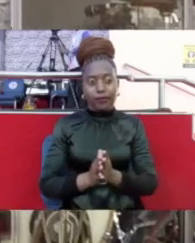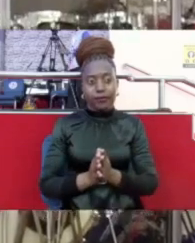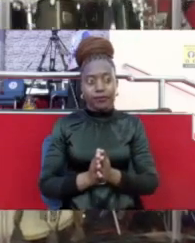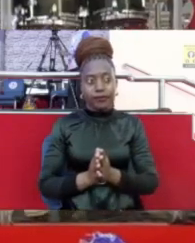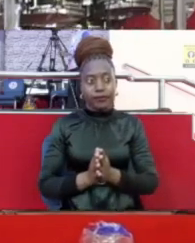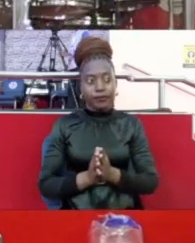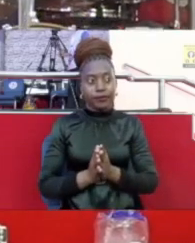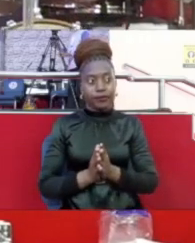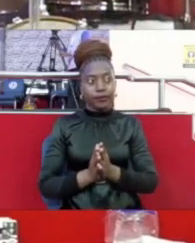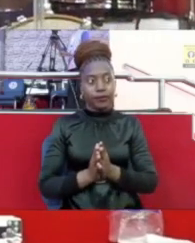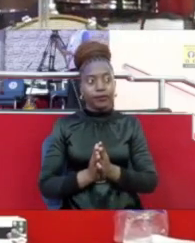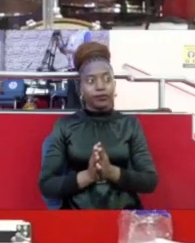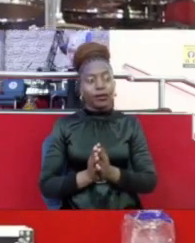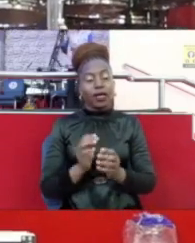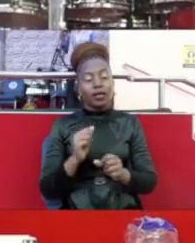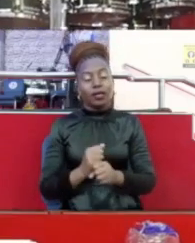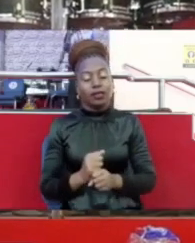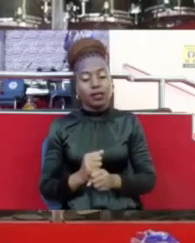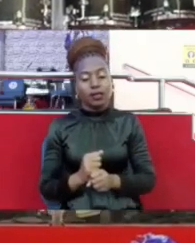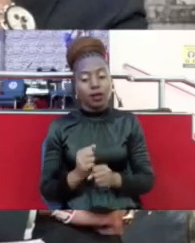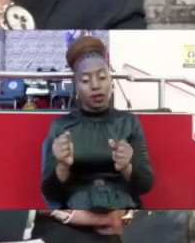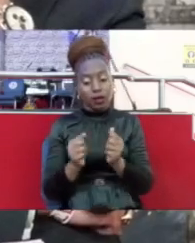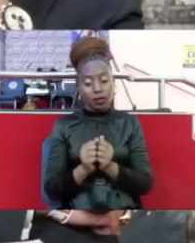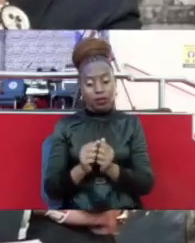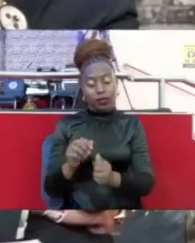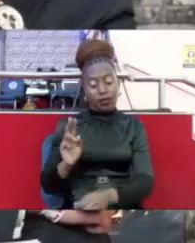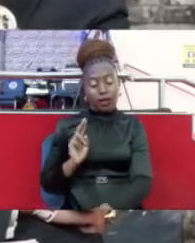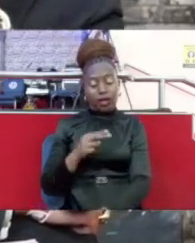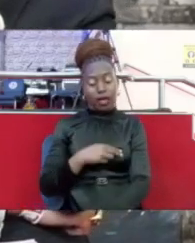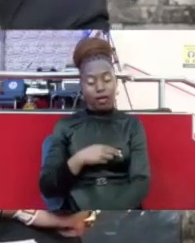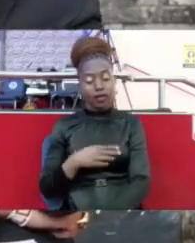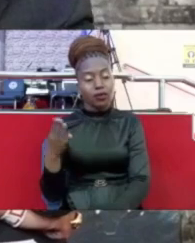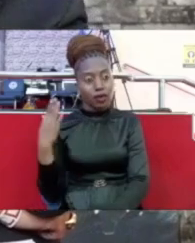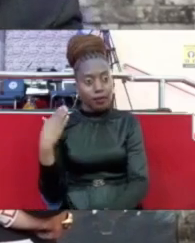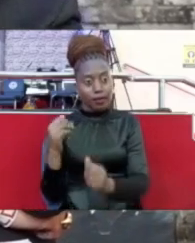He has been with us for almost 10 years. He's training to become a pastor.